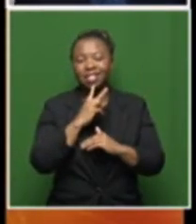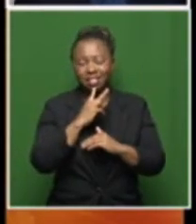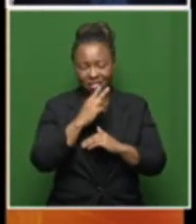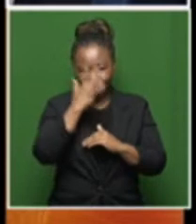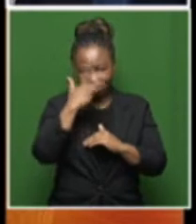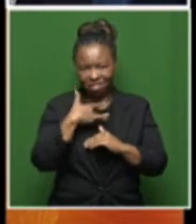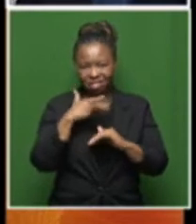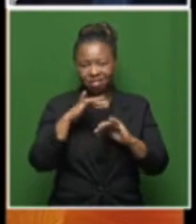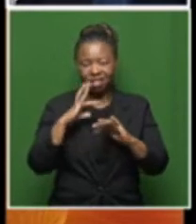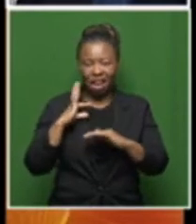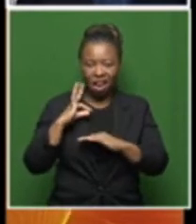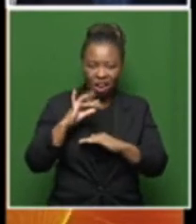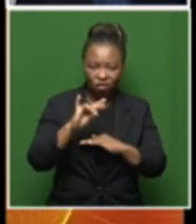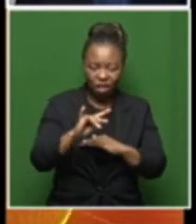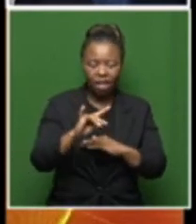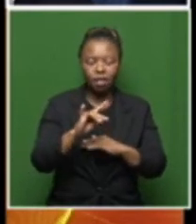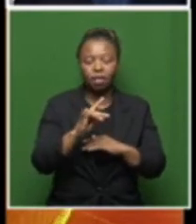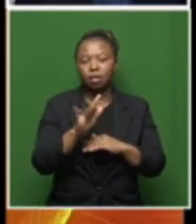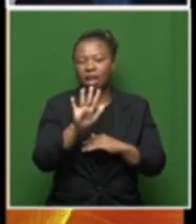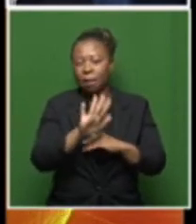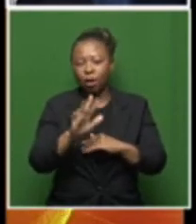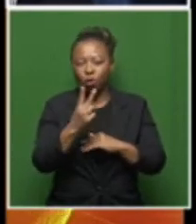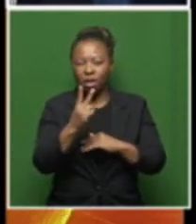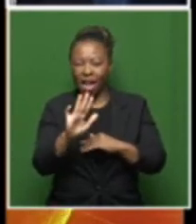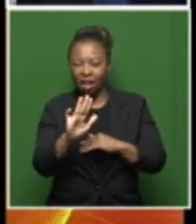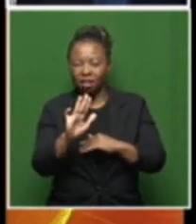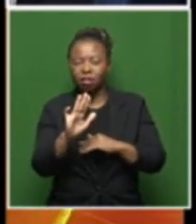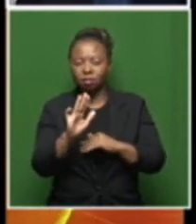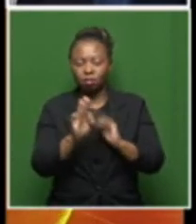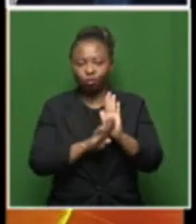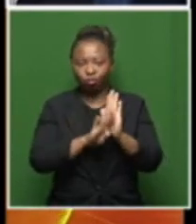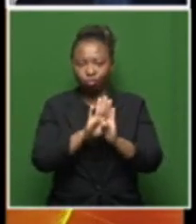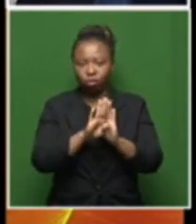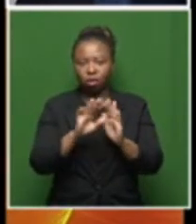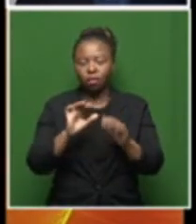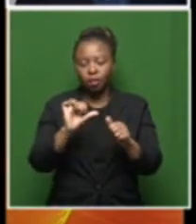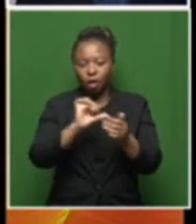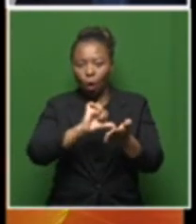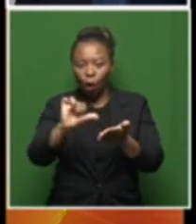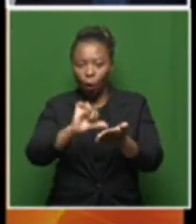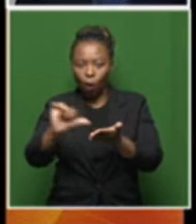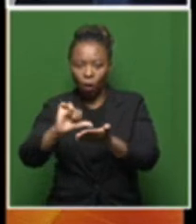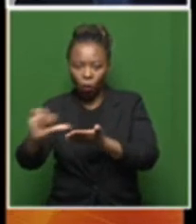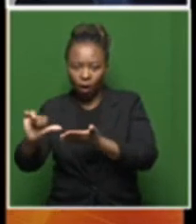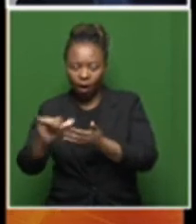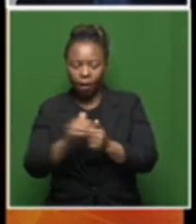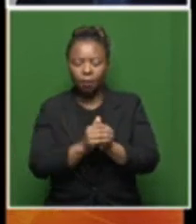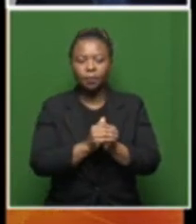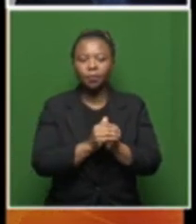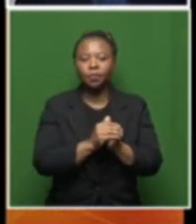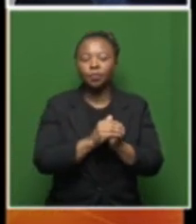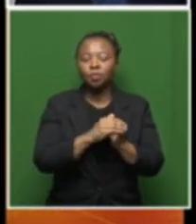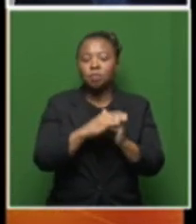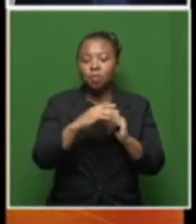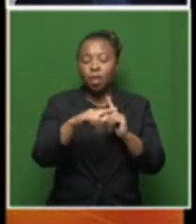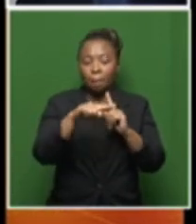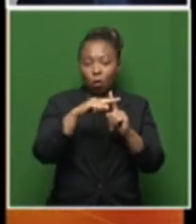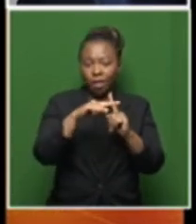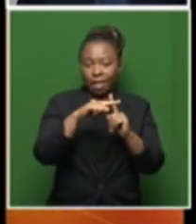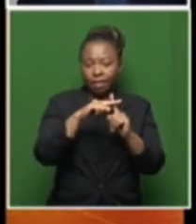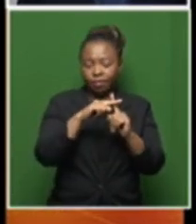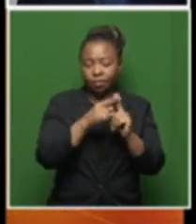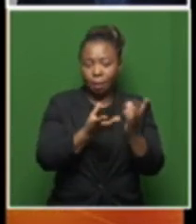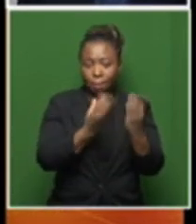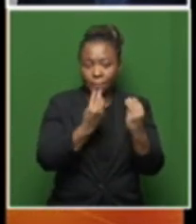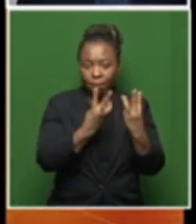day. It's about a 29% increase week on week. Our proportion positive is now 32% in the